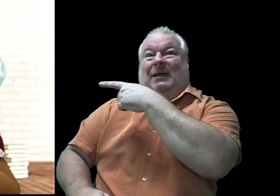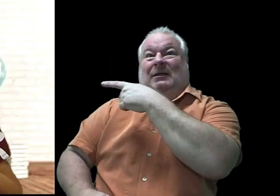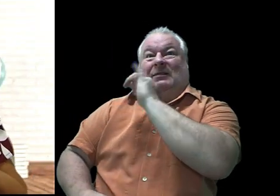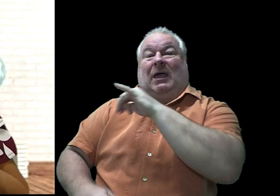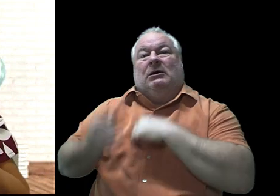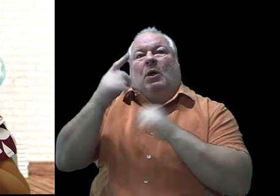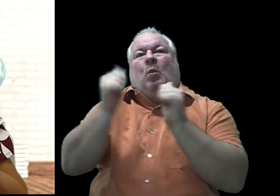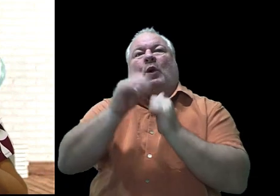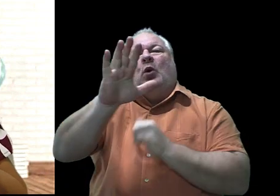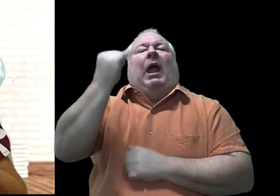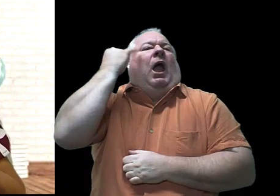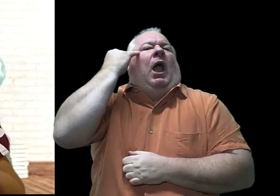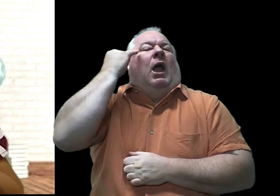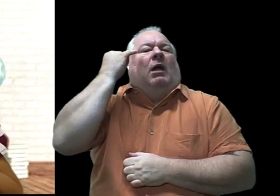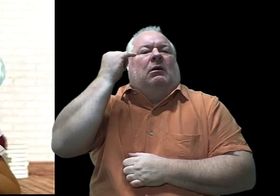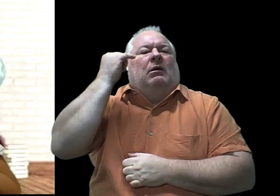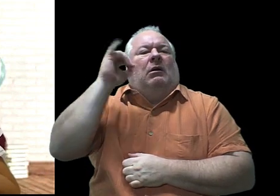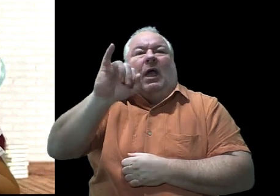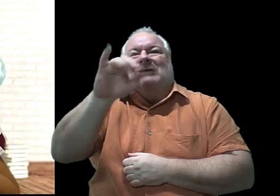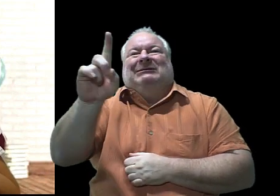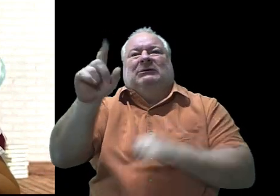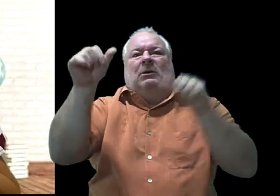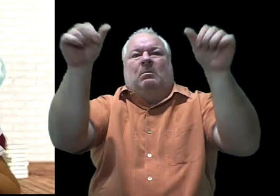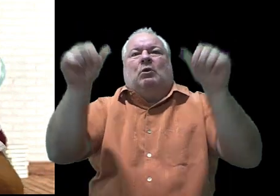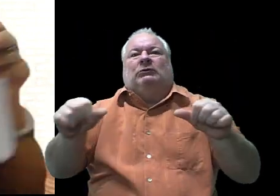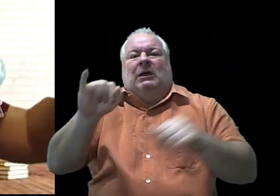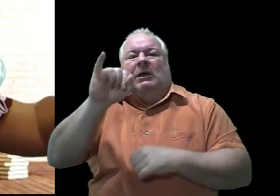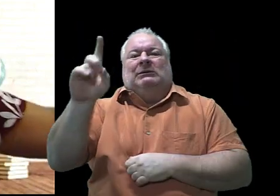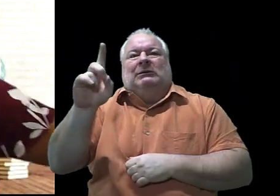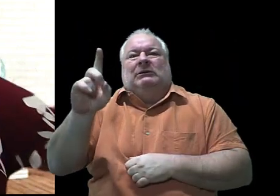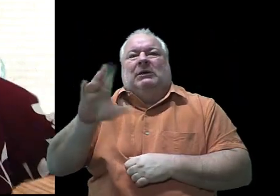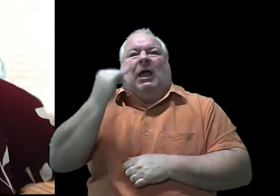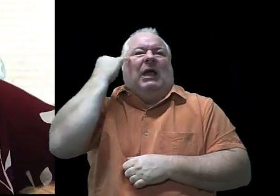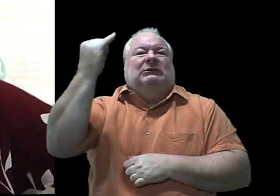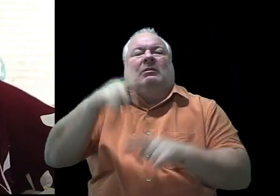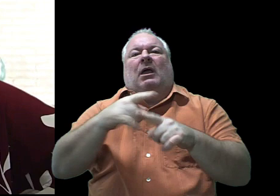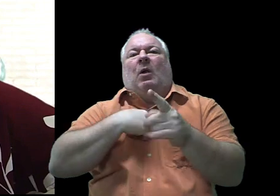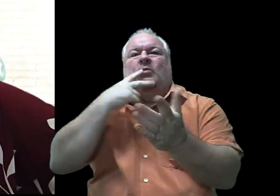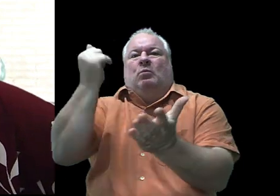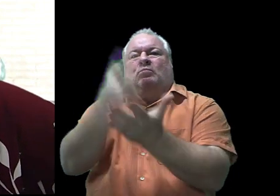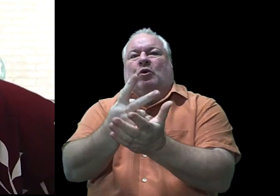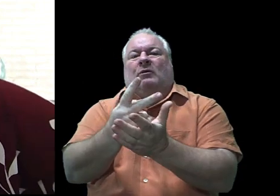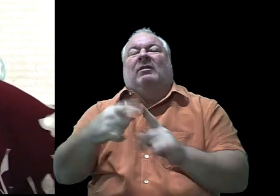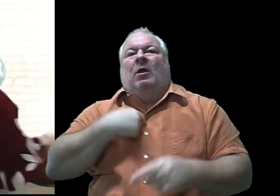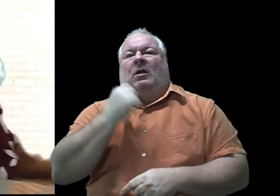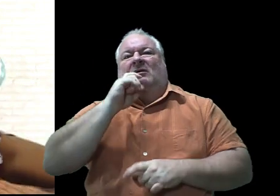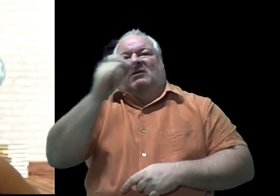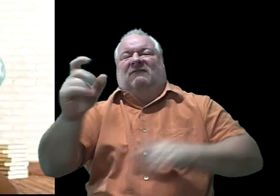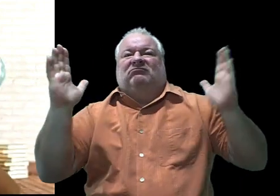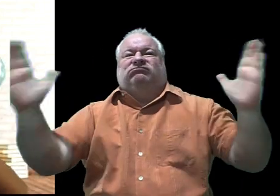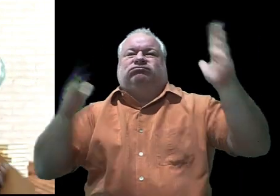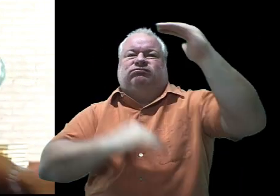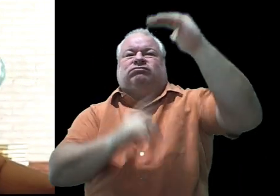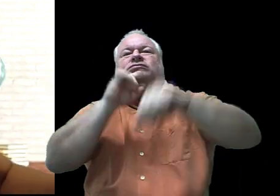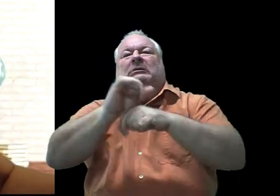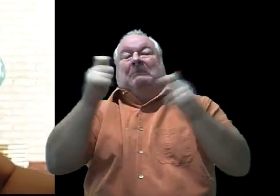with your poster ID so that I can approve it. Then I will give you the poster